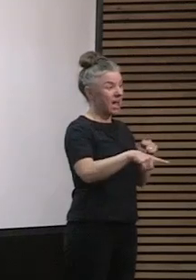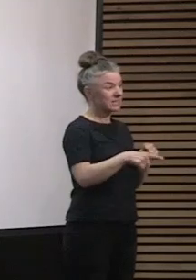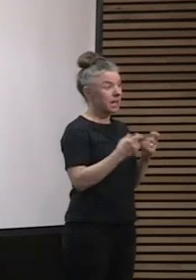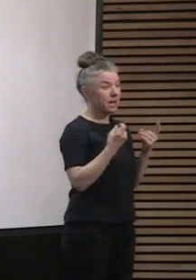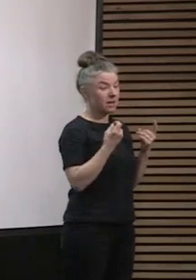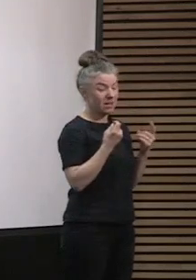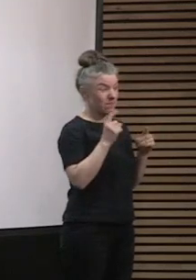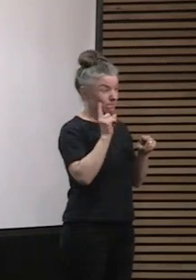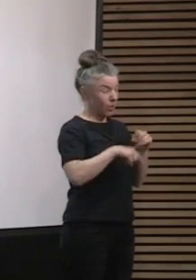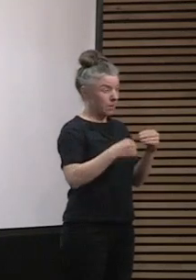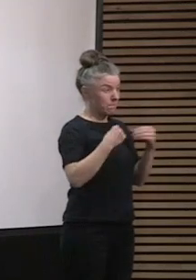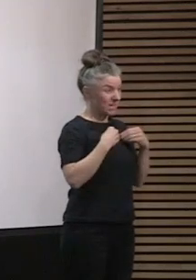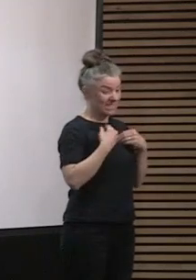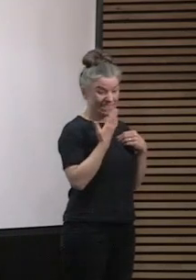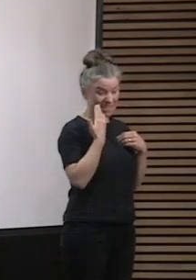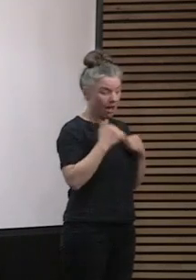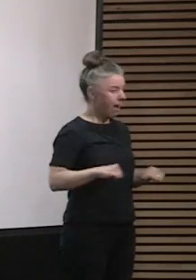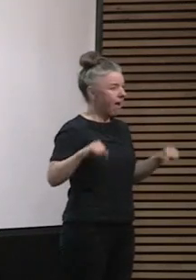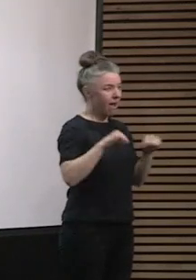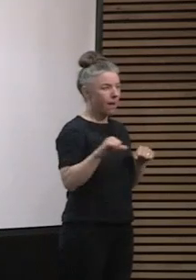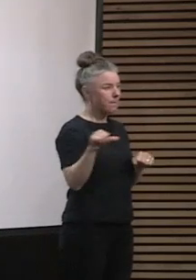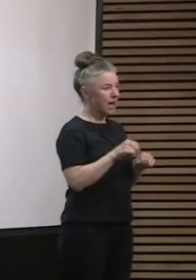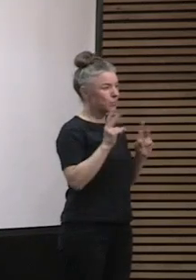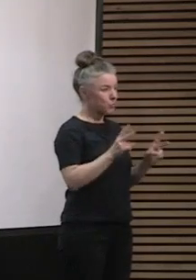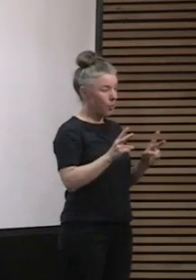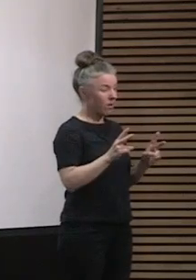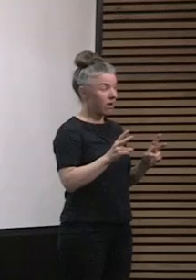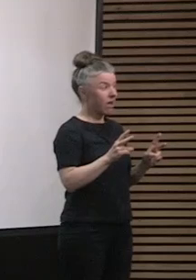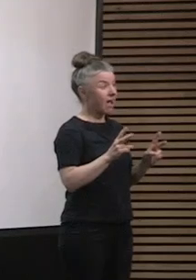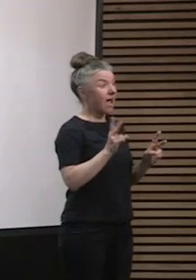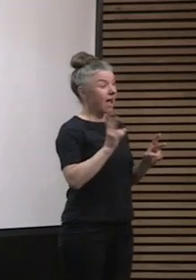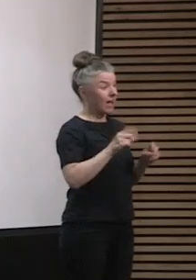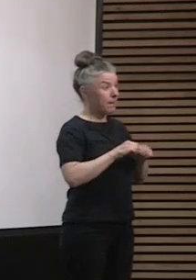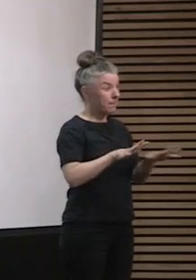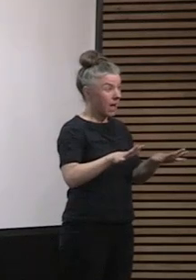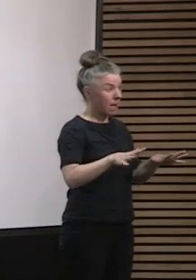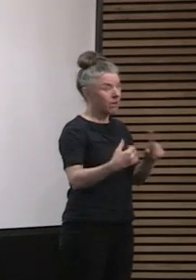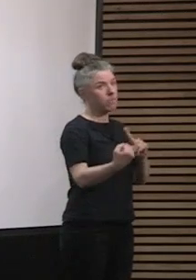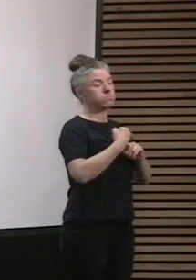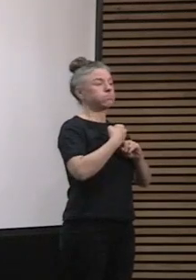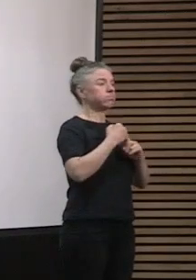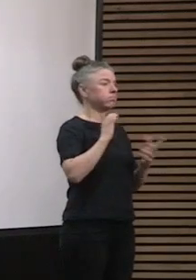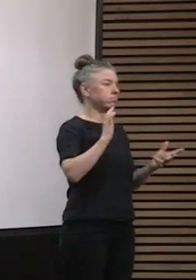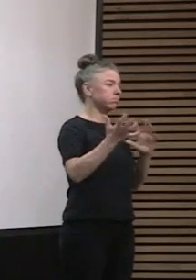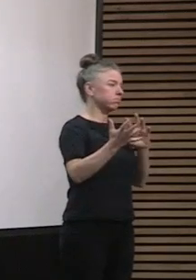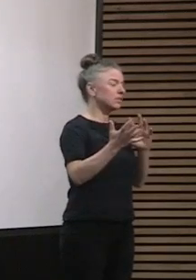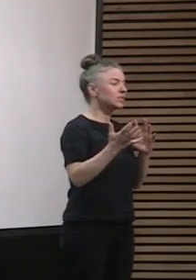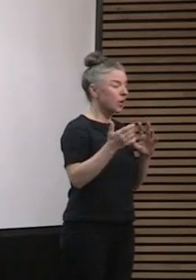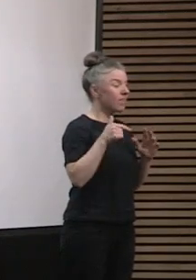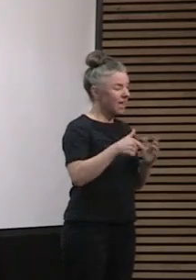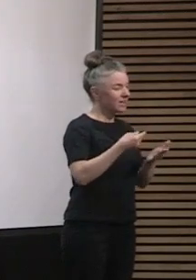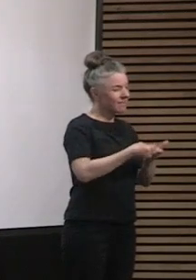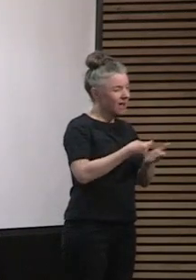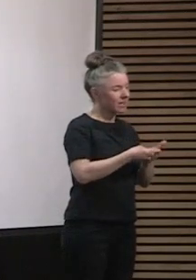just up and running again, and there is a bit of a blow that's been taken by this. So part of this is saying, look, we recognise